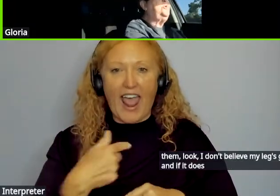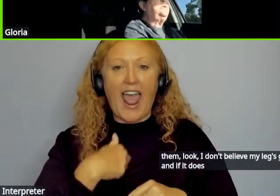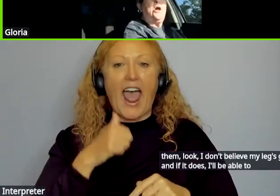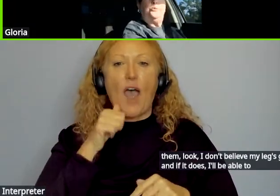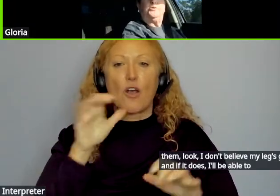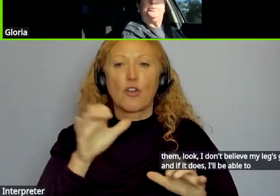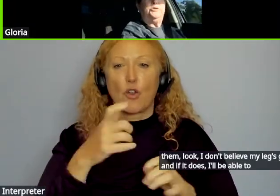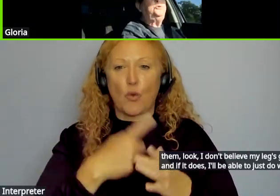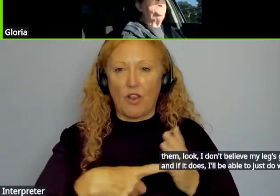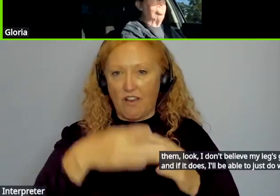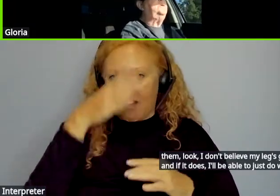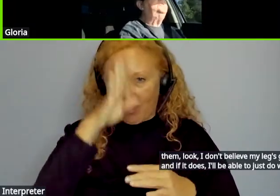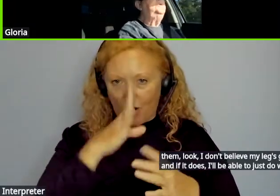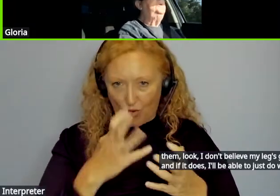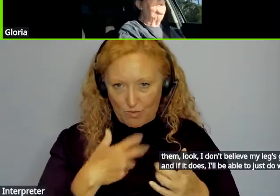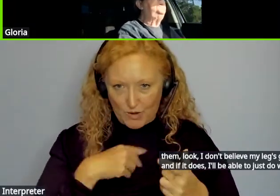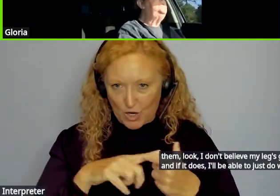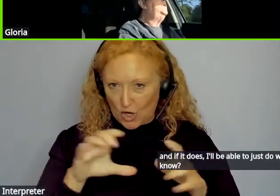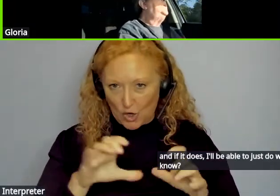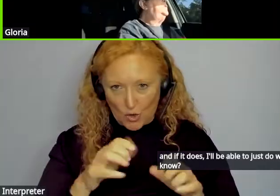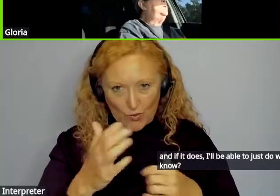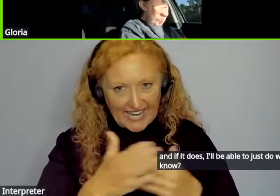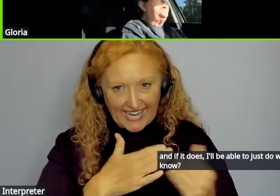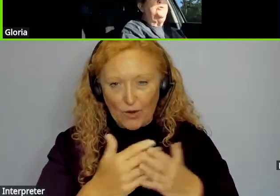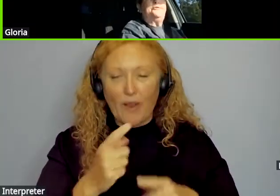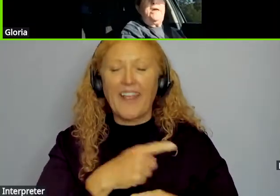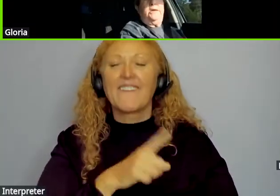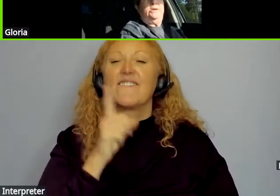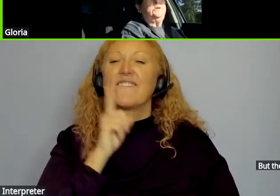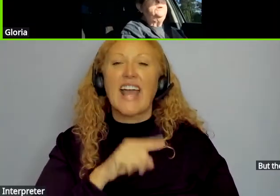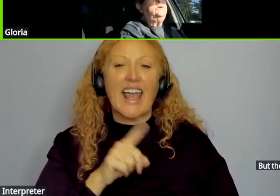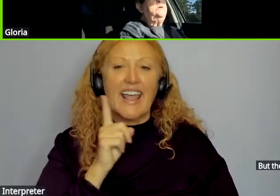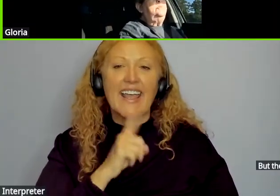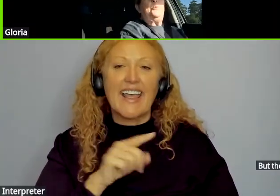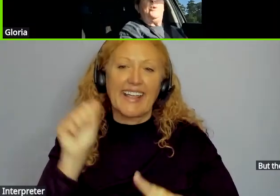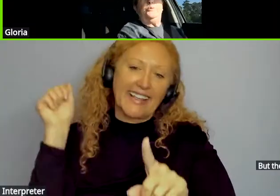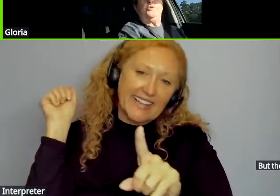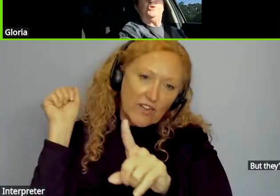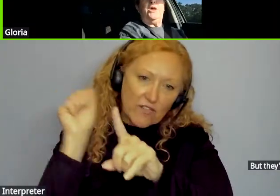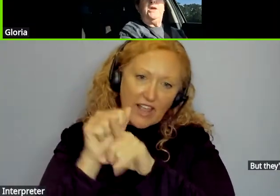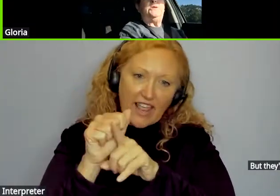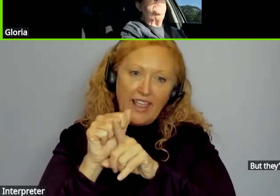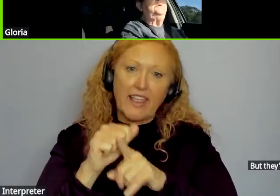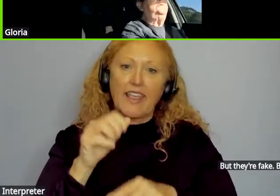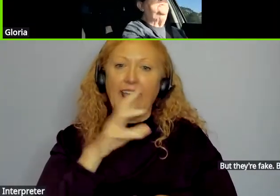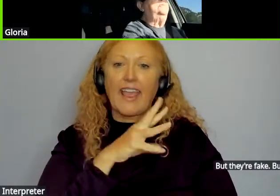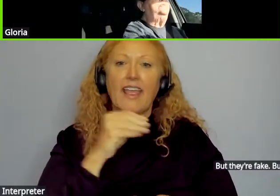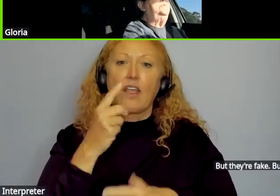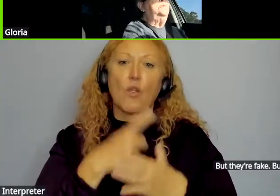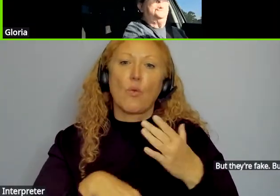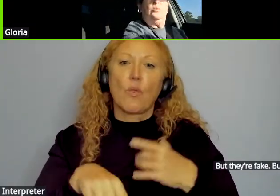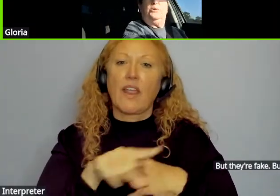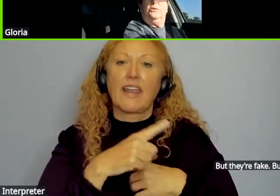do what God wants me to do anyways. You know, but they're fake. But what we're saying,